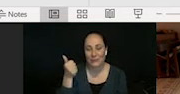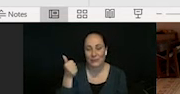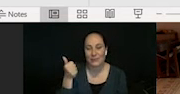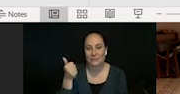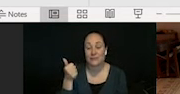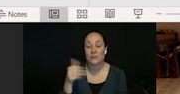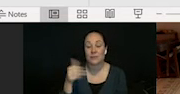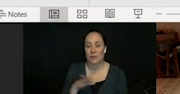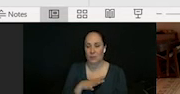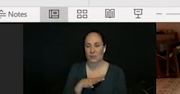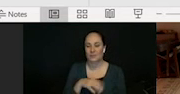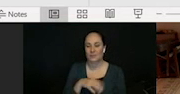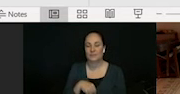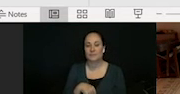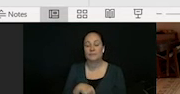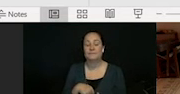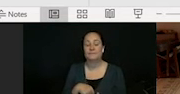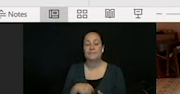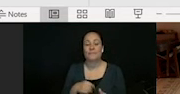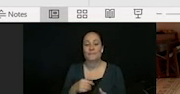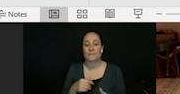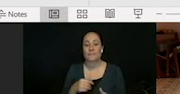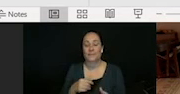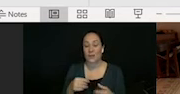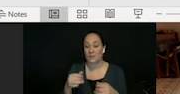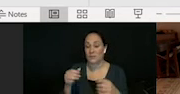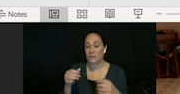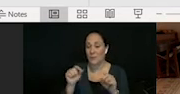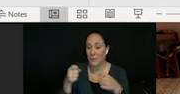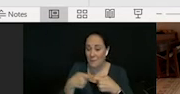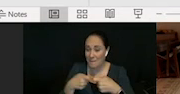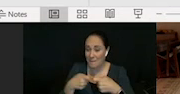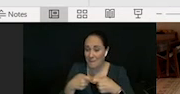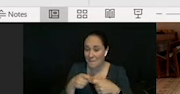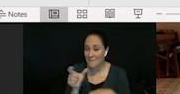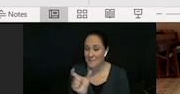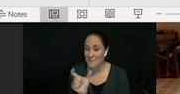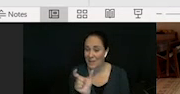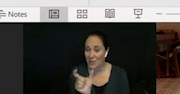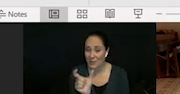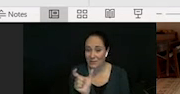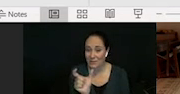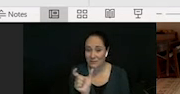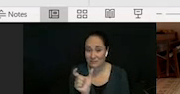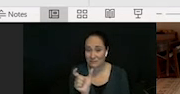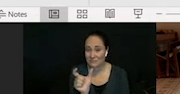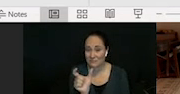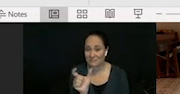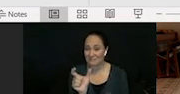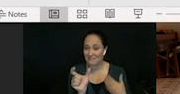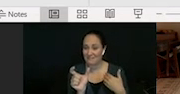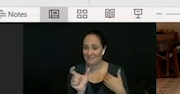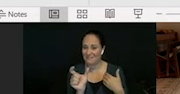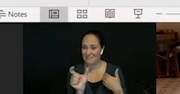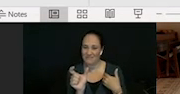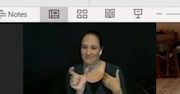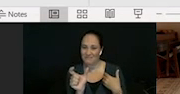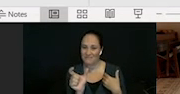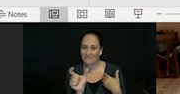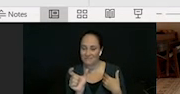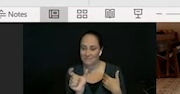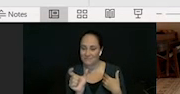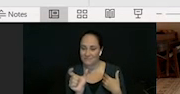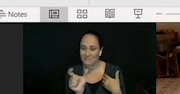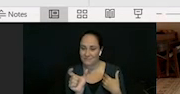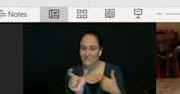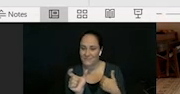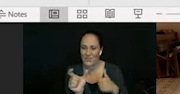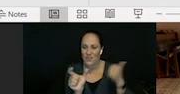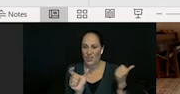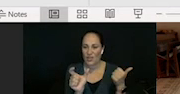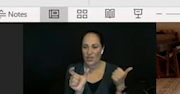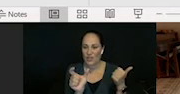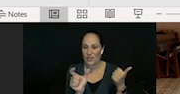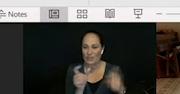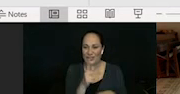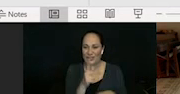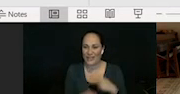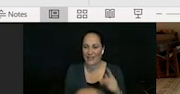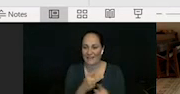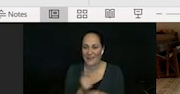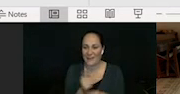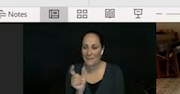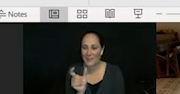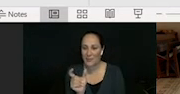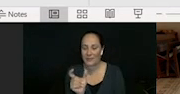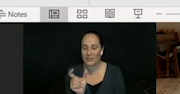these magnets, right, here's your battery. Of course, I don't have an Energizer battery. I have some other battery. the magnets have to have this